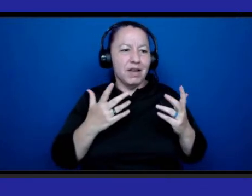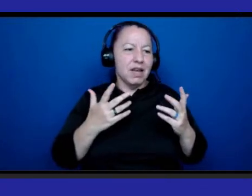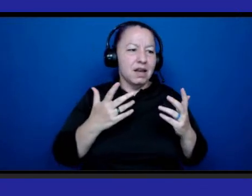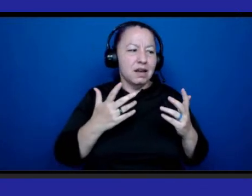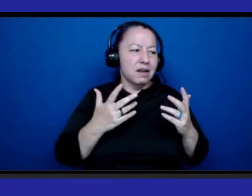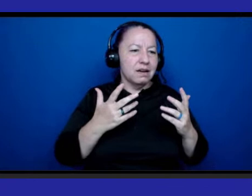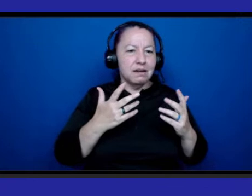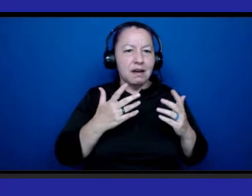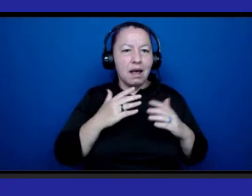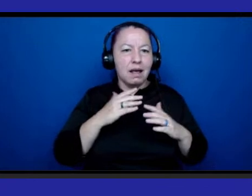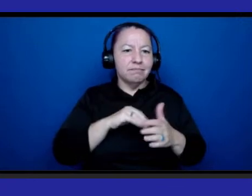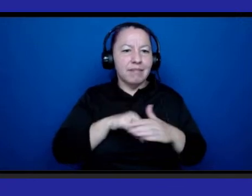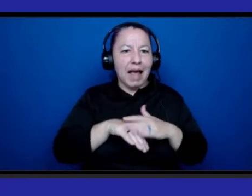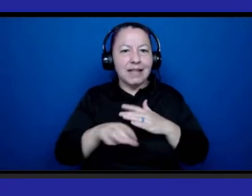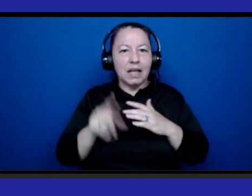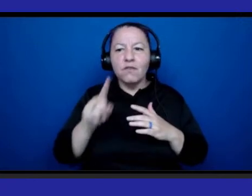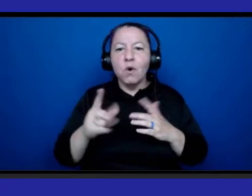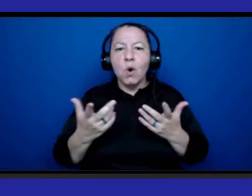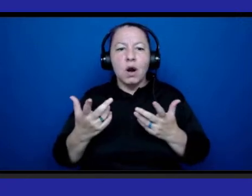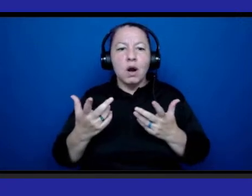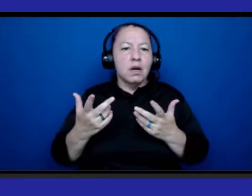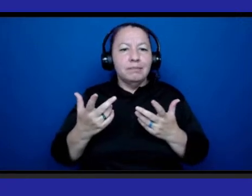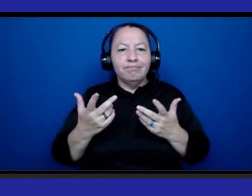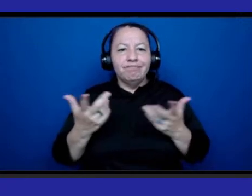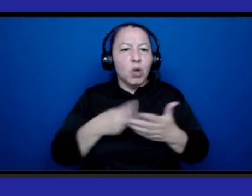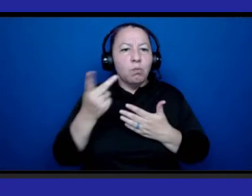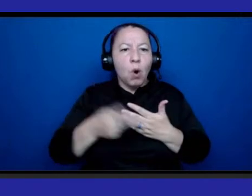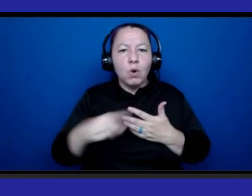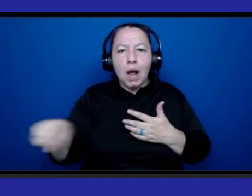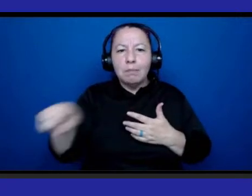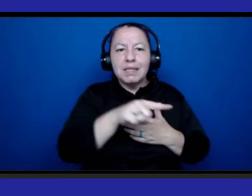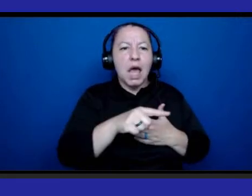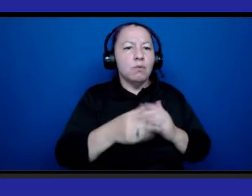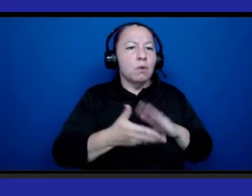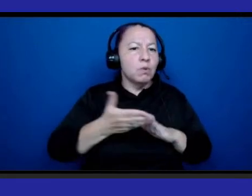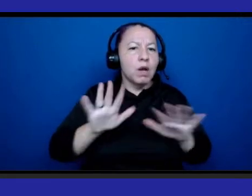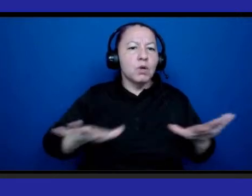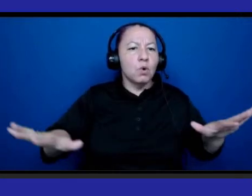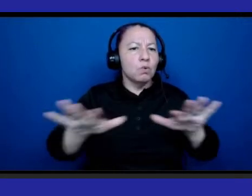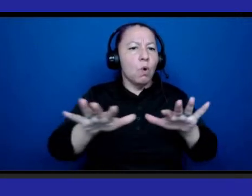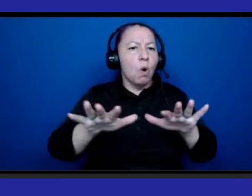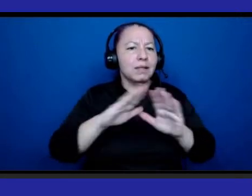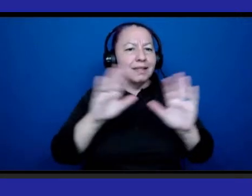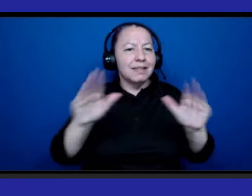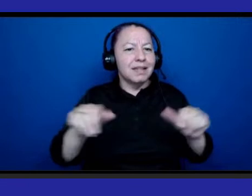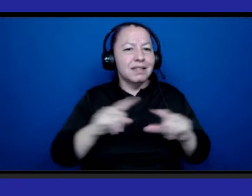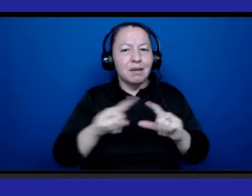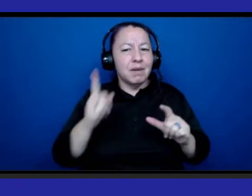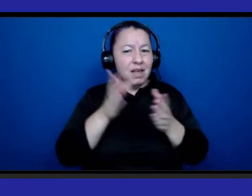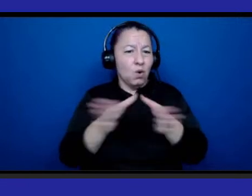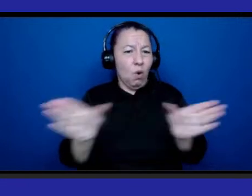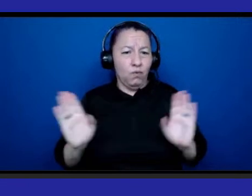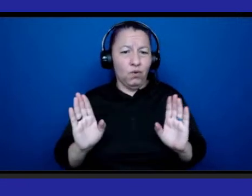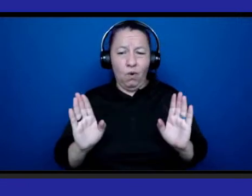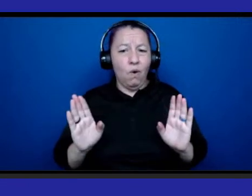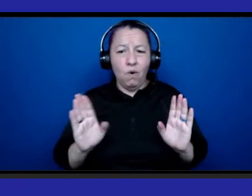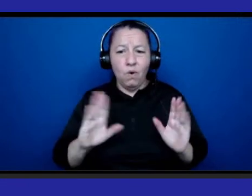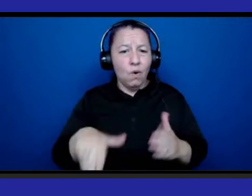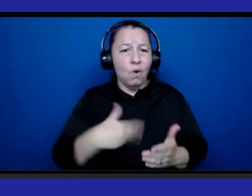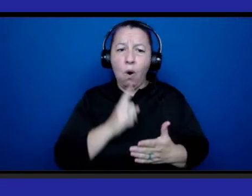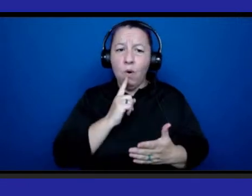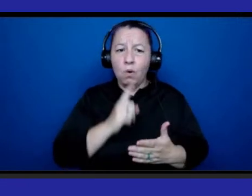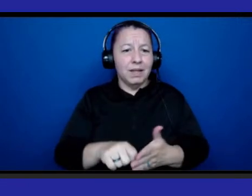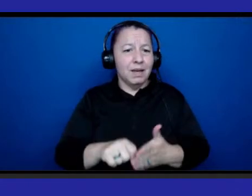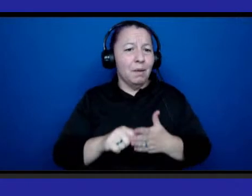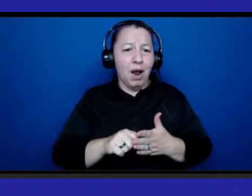programs that they will, run across the system. But I think overall, they've all been really impressive. The work that